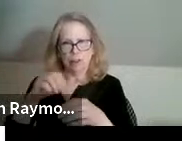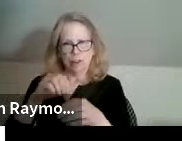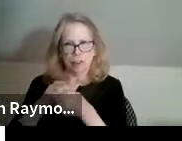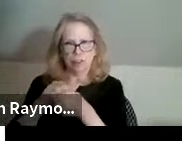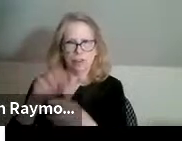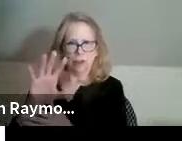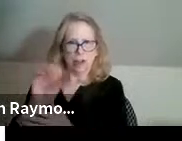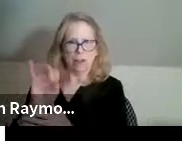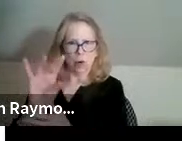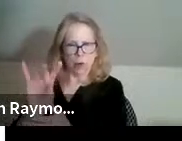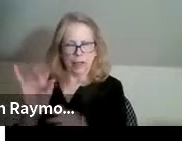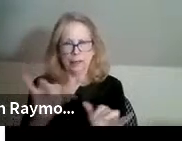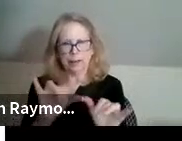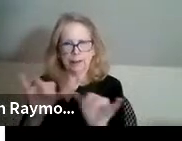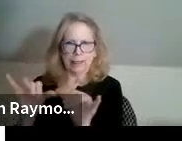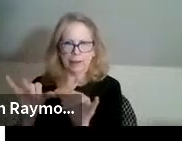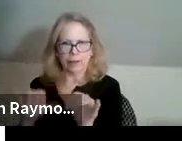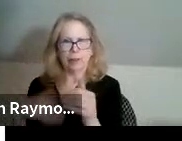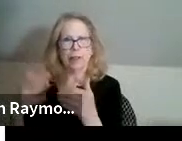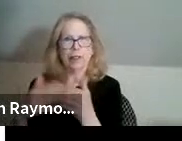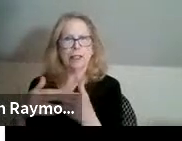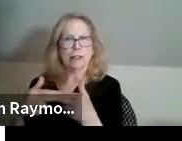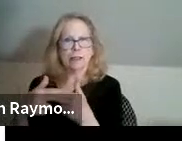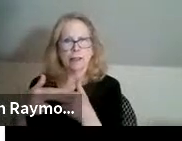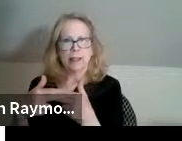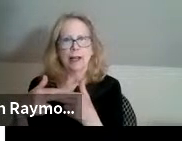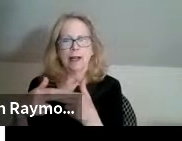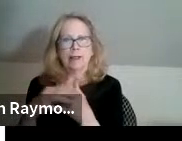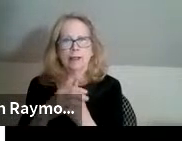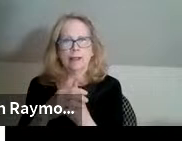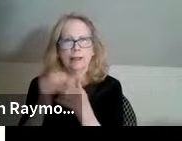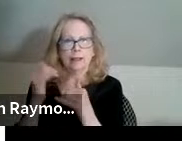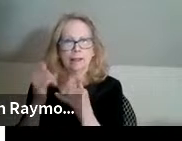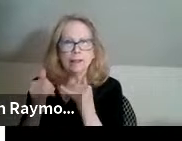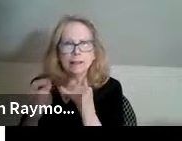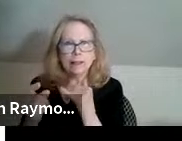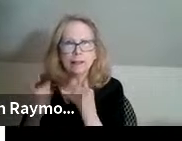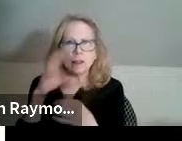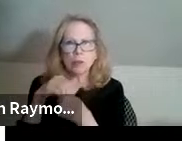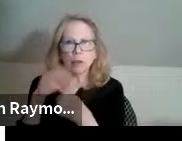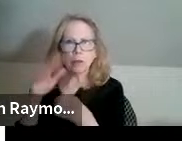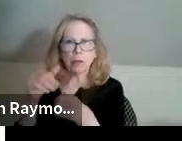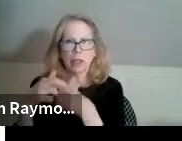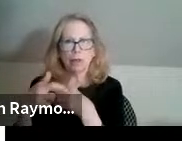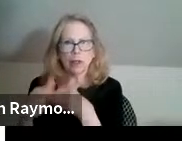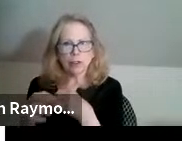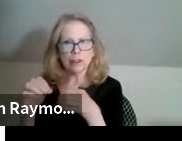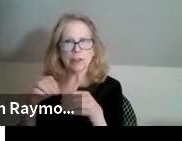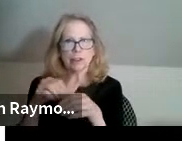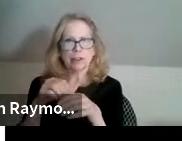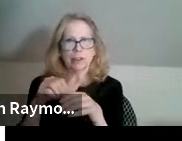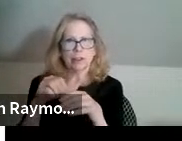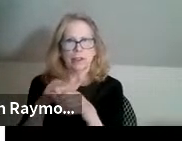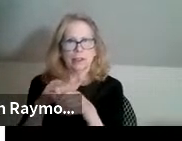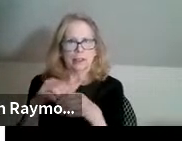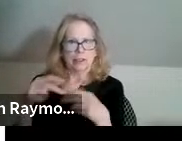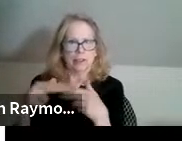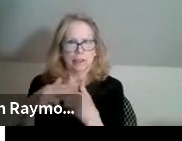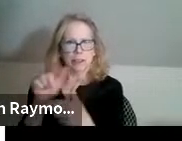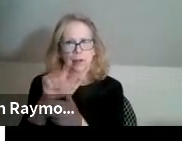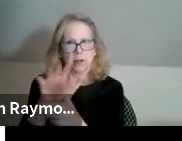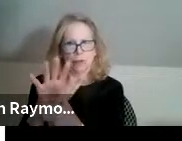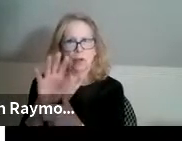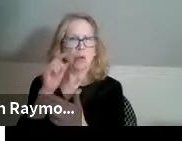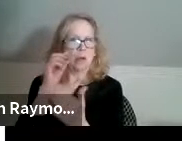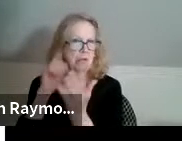508 standards. Next slide. Finally, it is incorporated by reference in slide 24, as we note, and